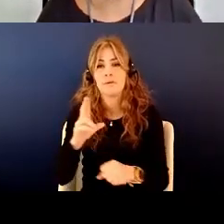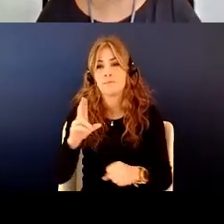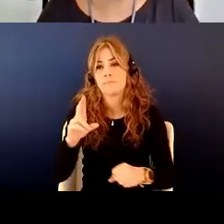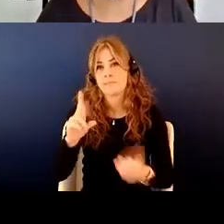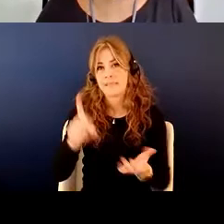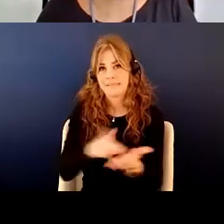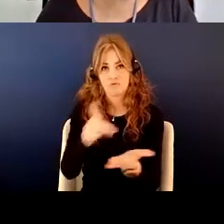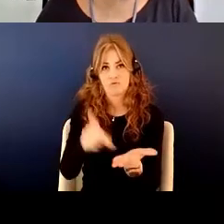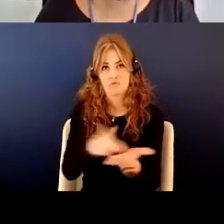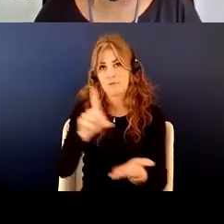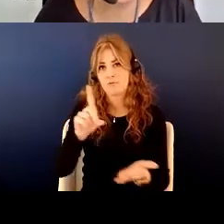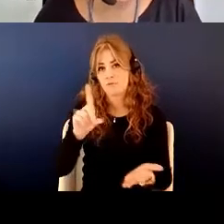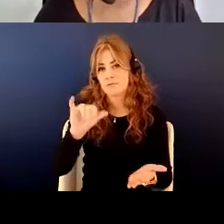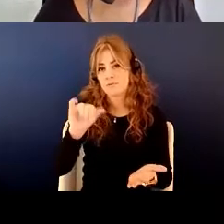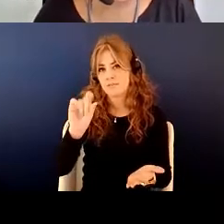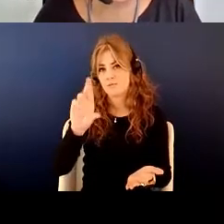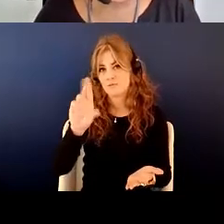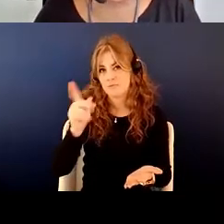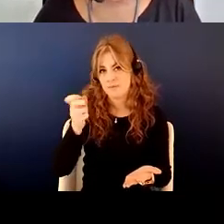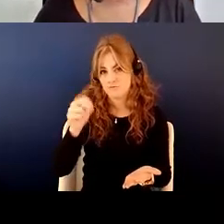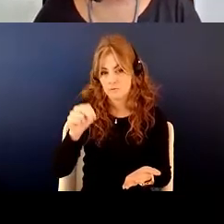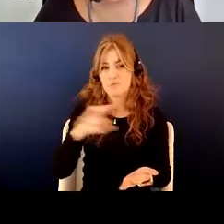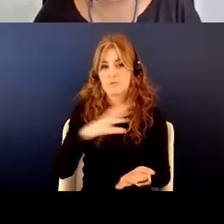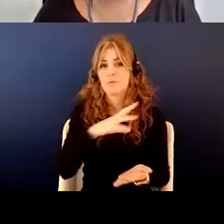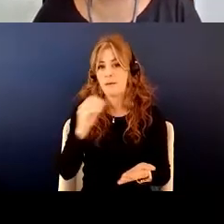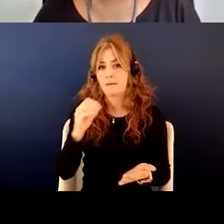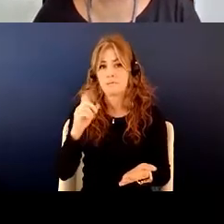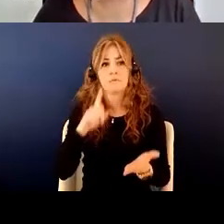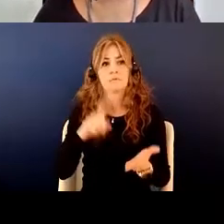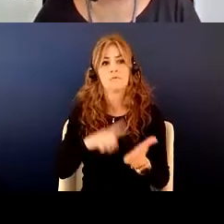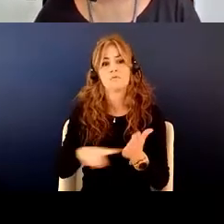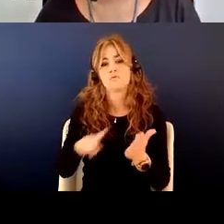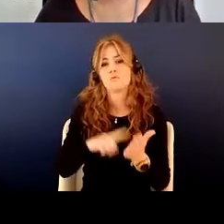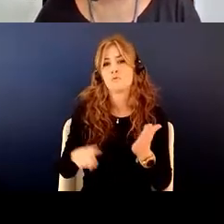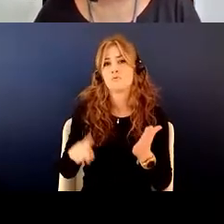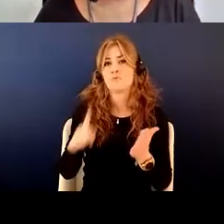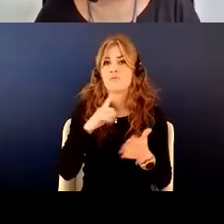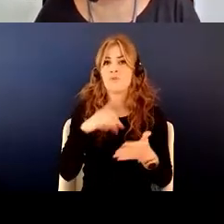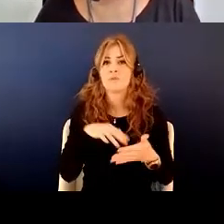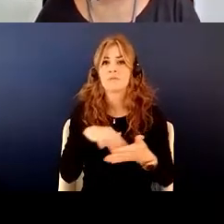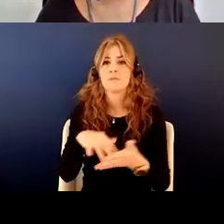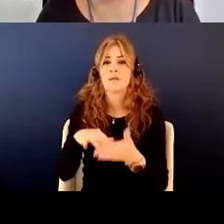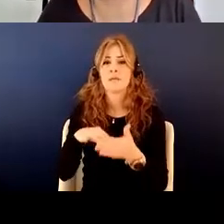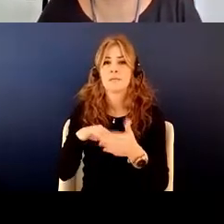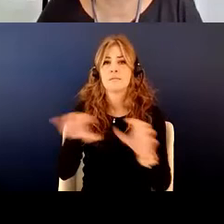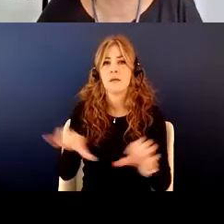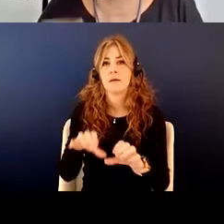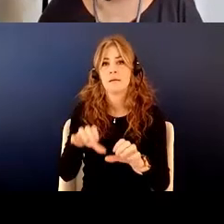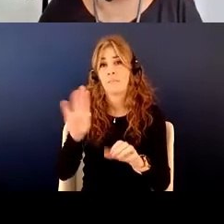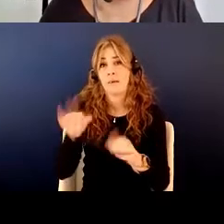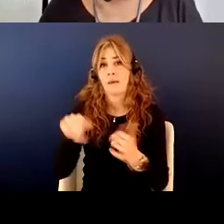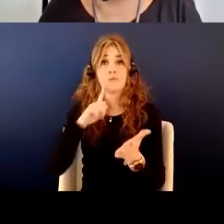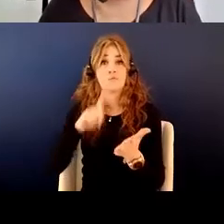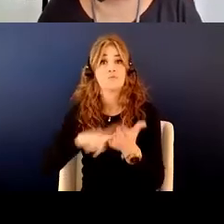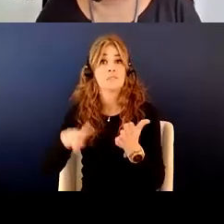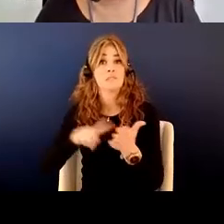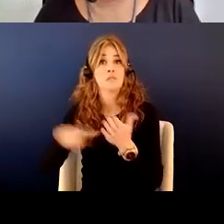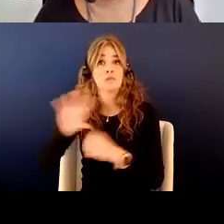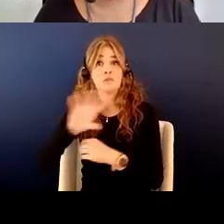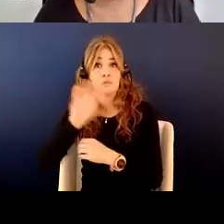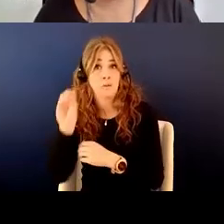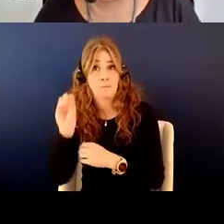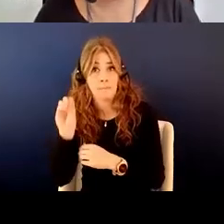ProQuest, using ProQuest, or also searching for studies conducted by research firms. So my